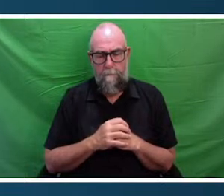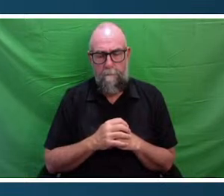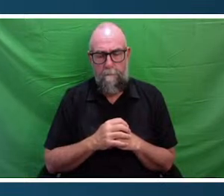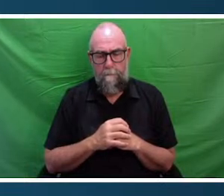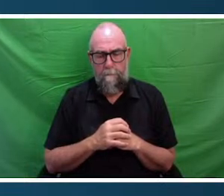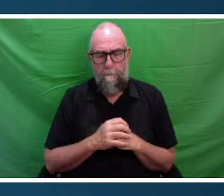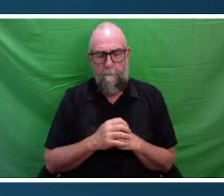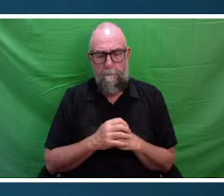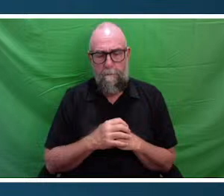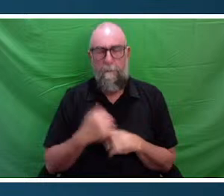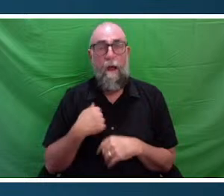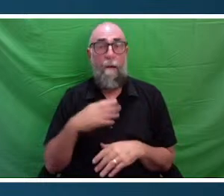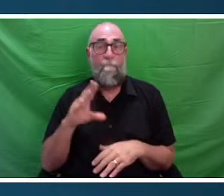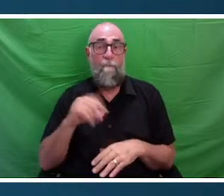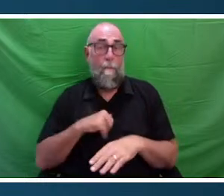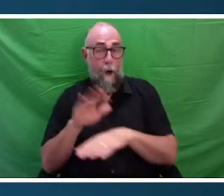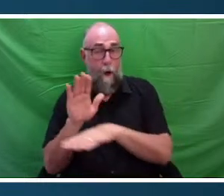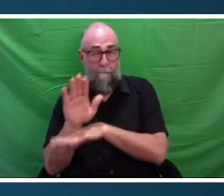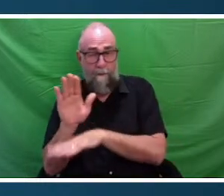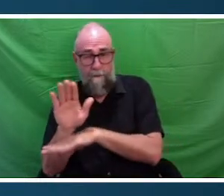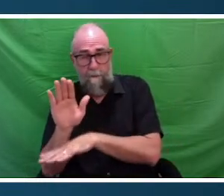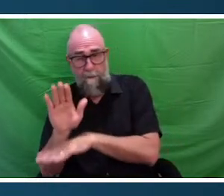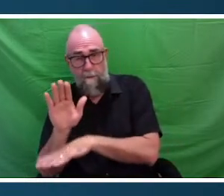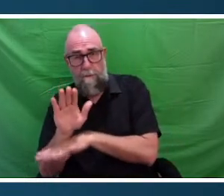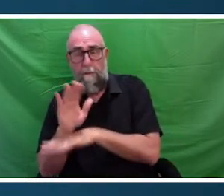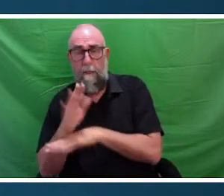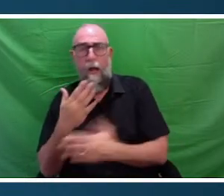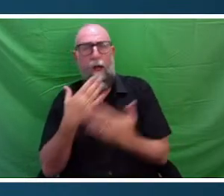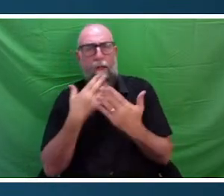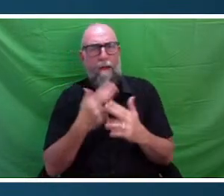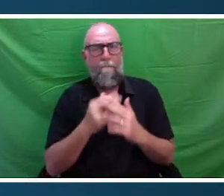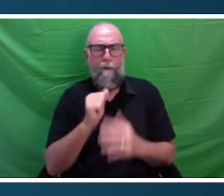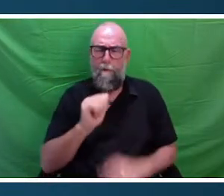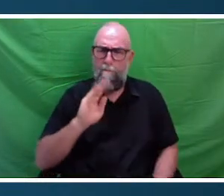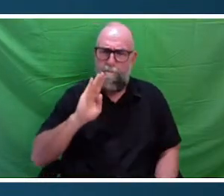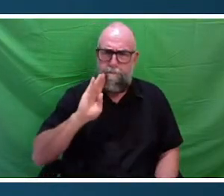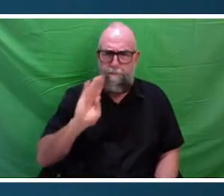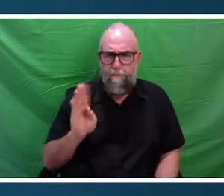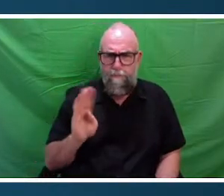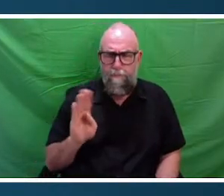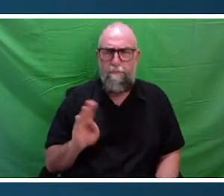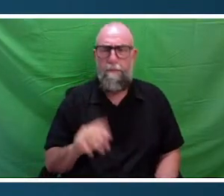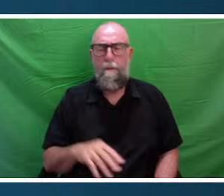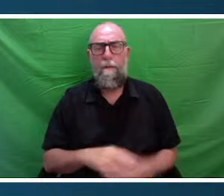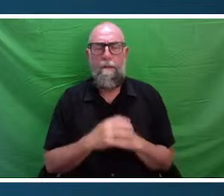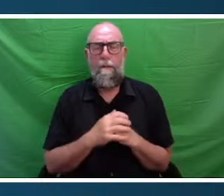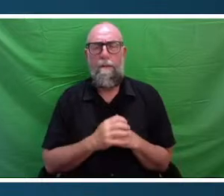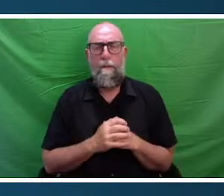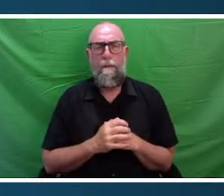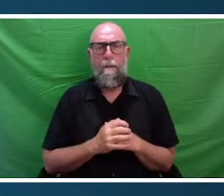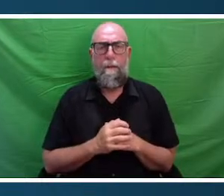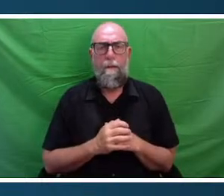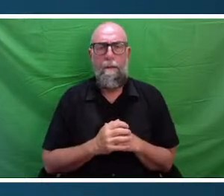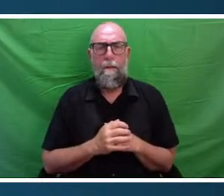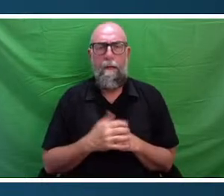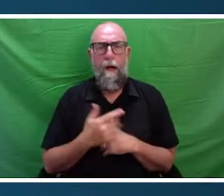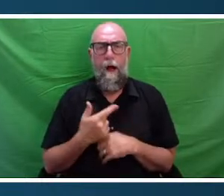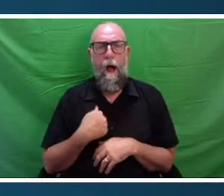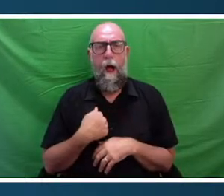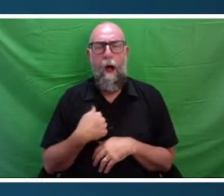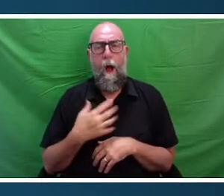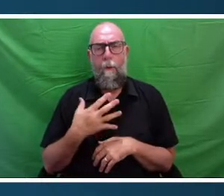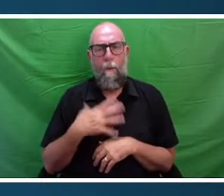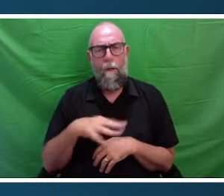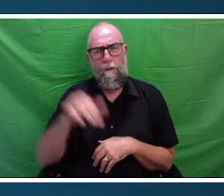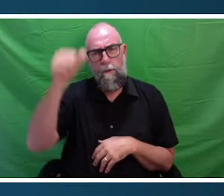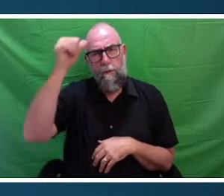Thanks for sharing this really good findings from a very interesting survey. I just wanted to know if there are any